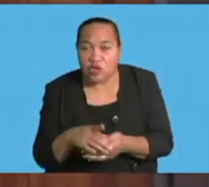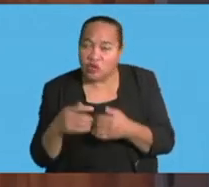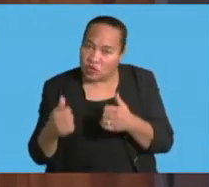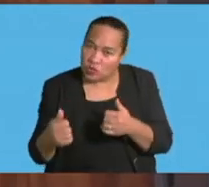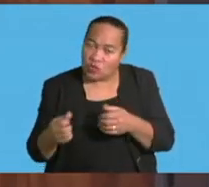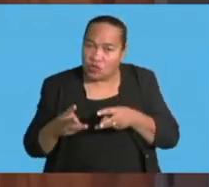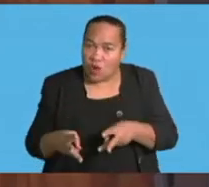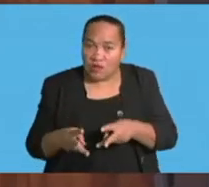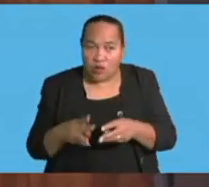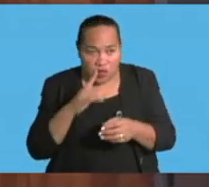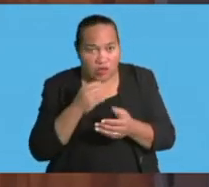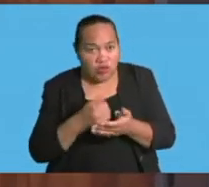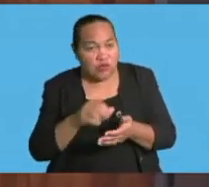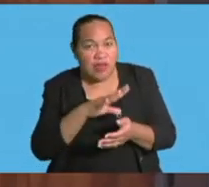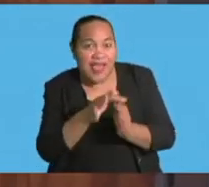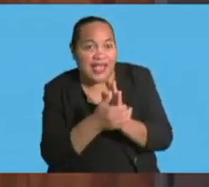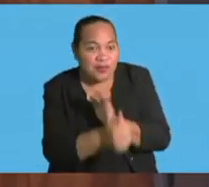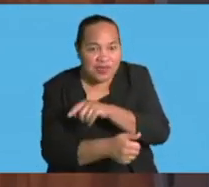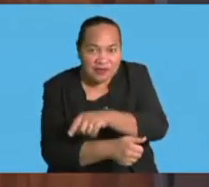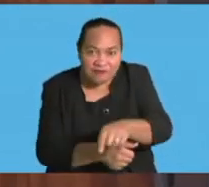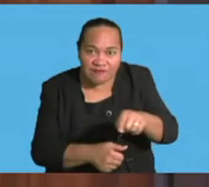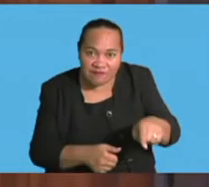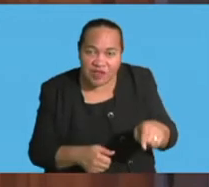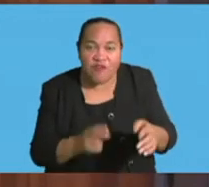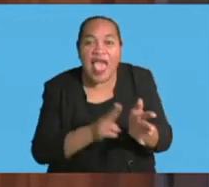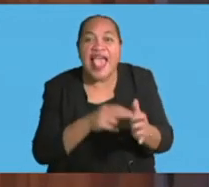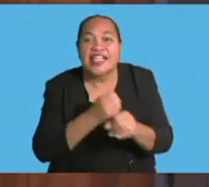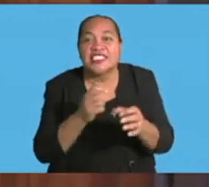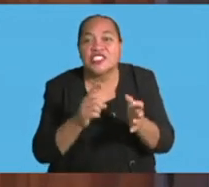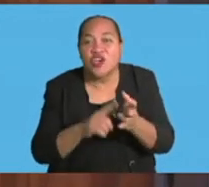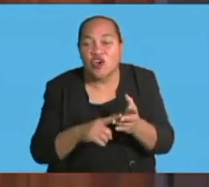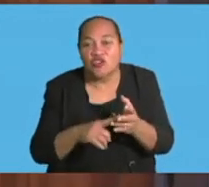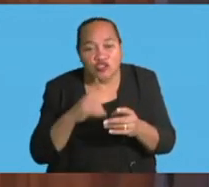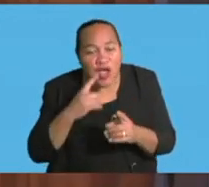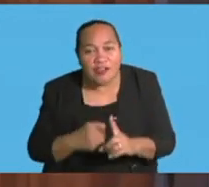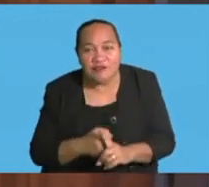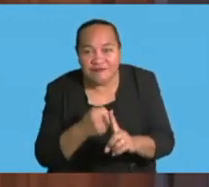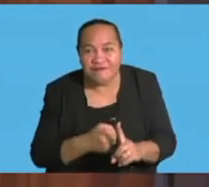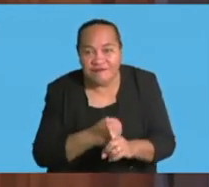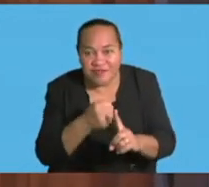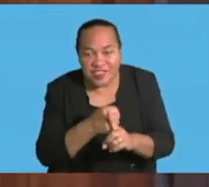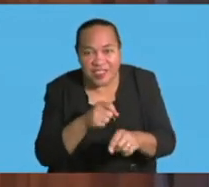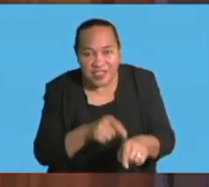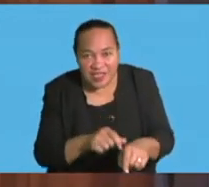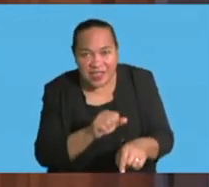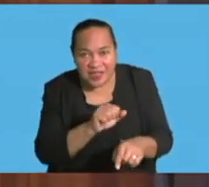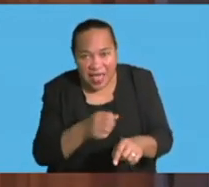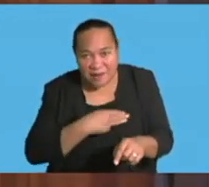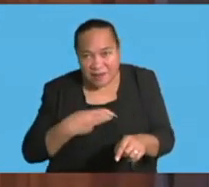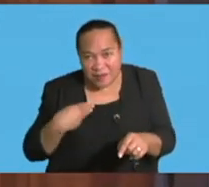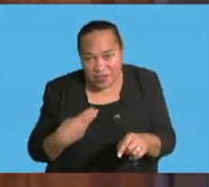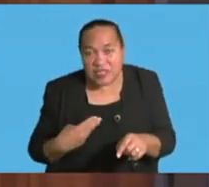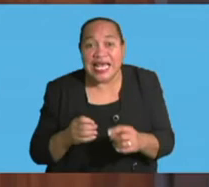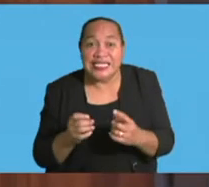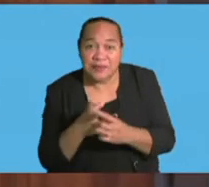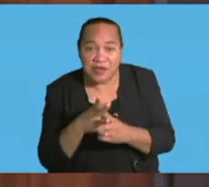capitalize on the expertise and capacity of NGOs in advancing its critical missions, specifically the